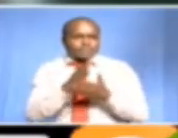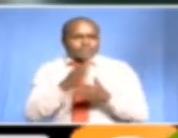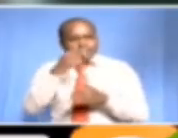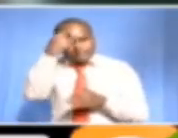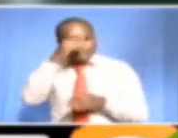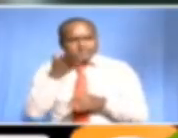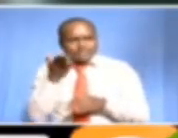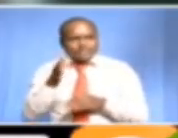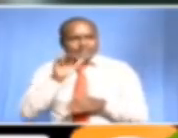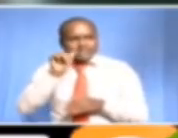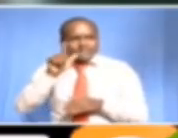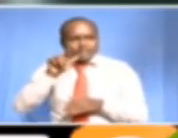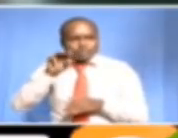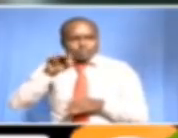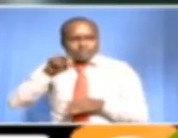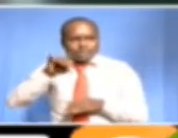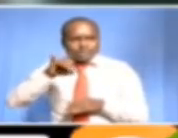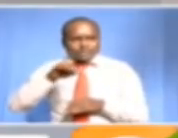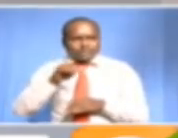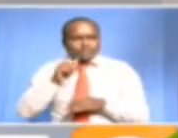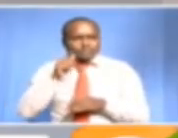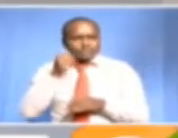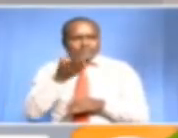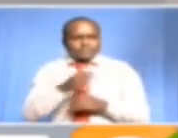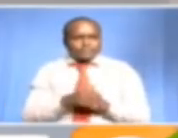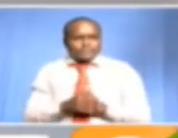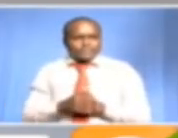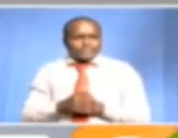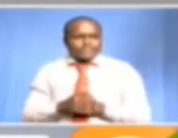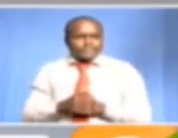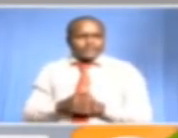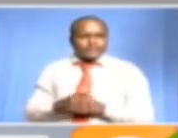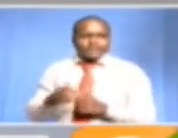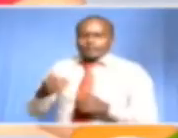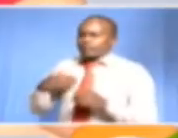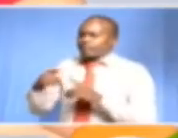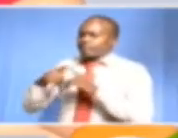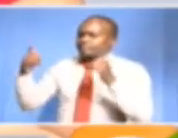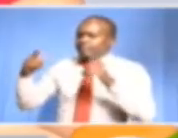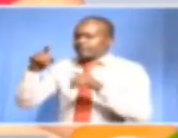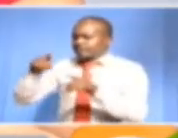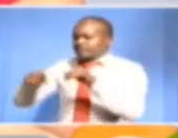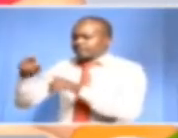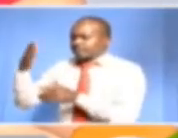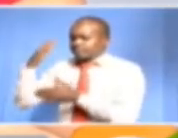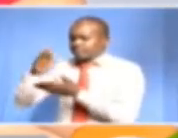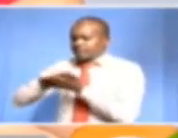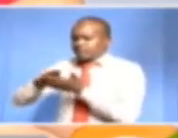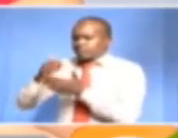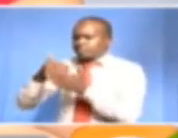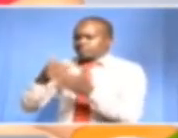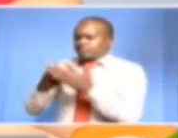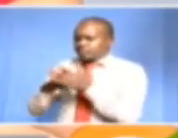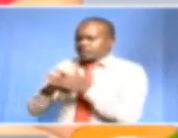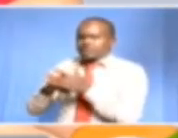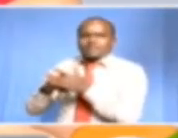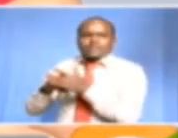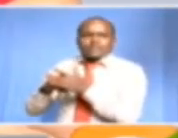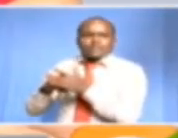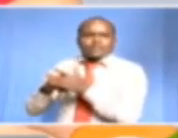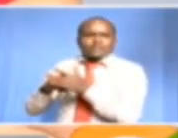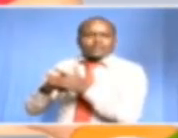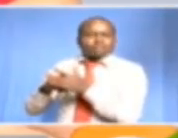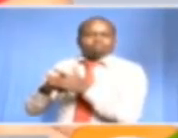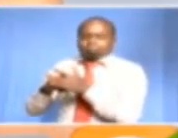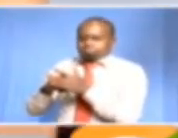an alumni of Columbia in New York. So you have such a wide and diverse background. Before you got into politics, you were a journalist, and before the break, we